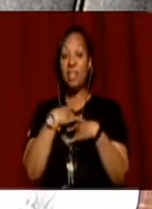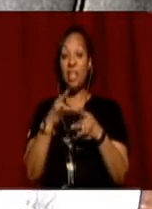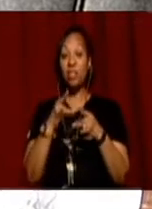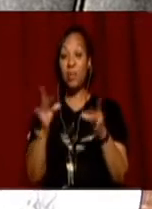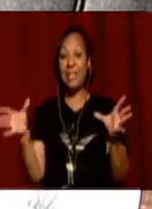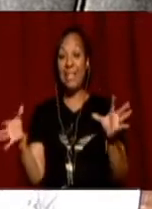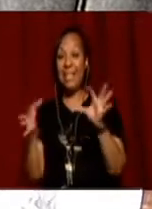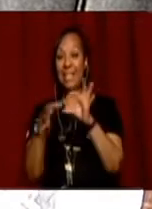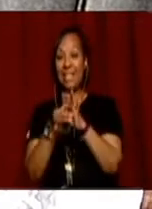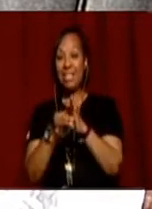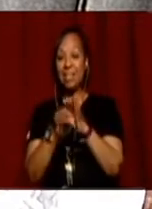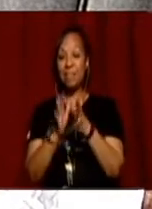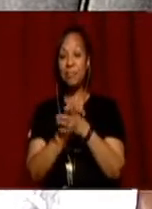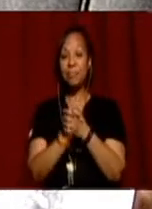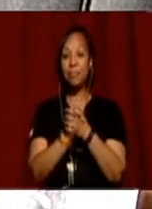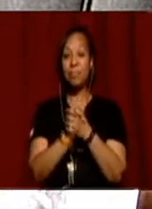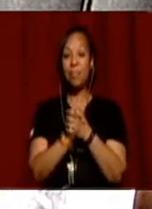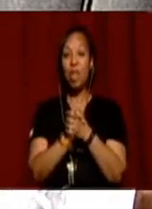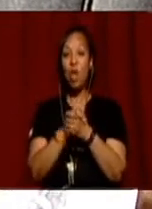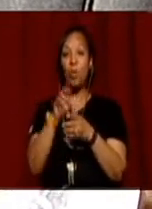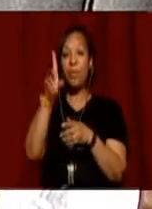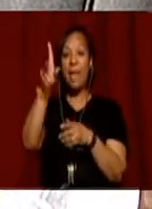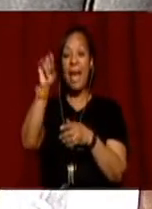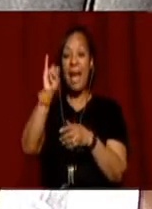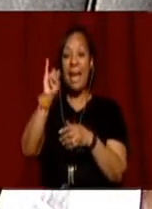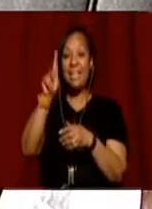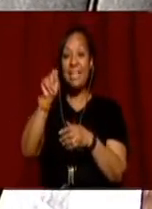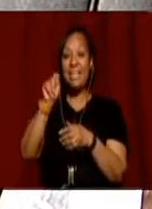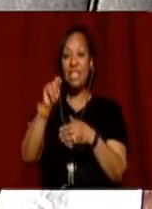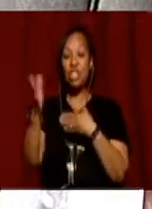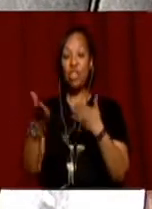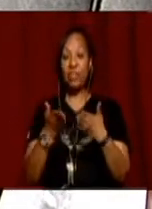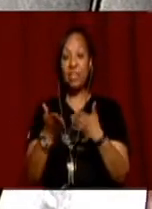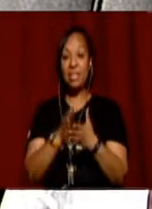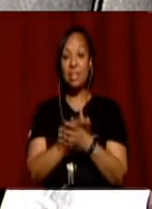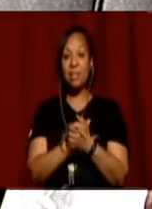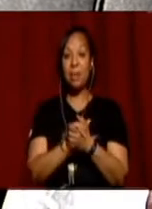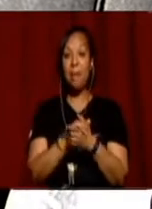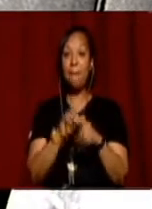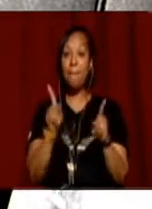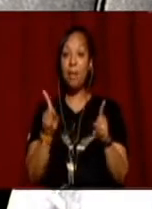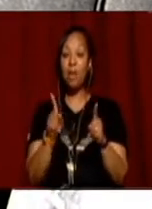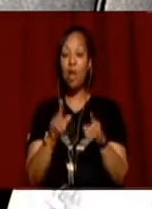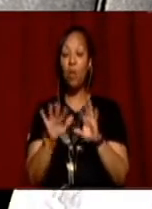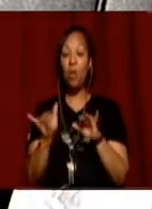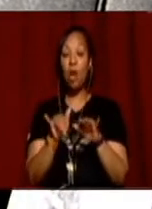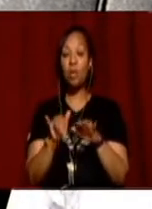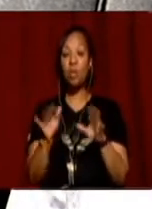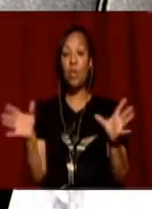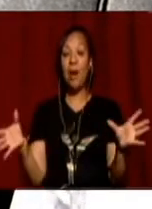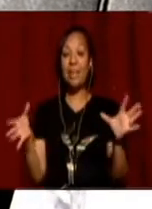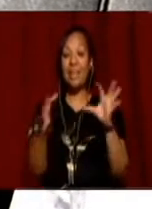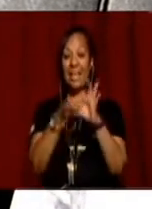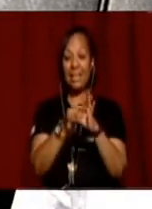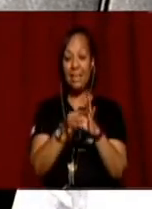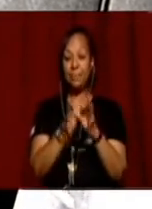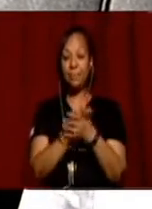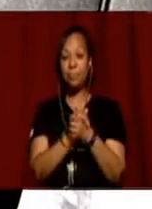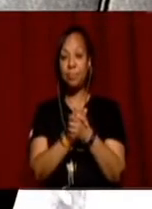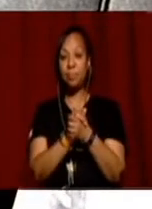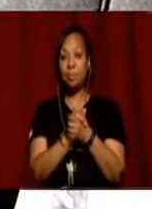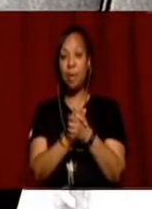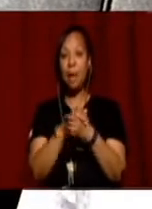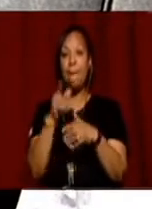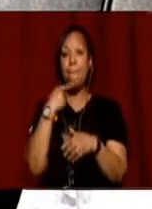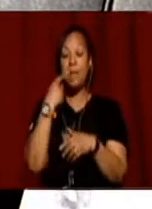connection with the IT services that we provide as well. But we all play a part. The